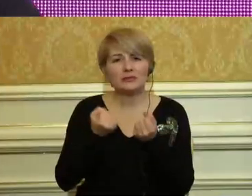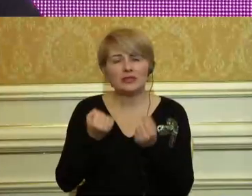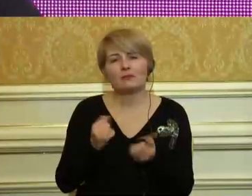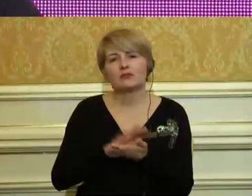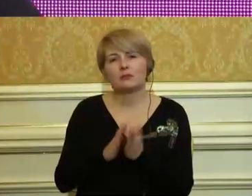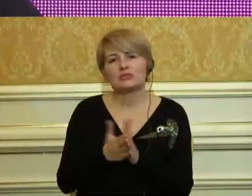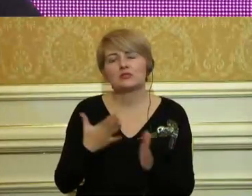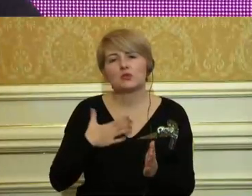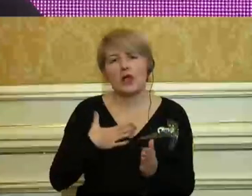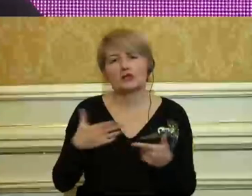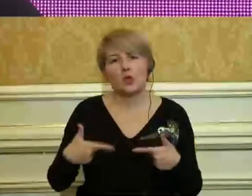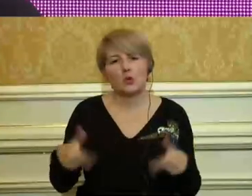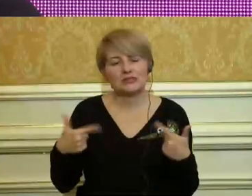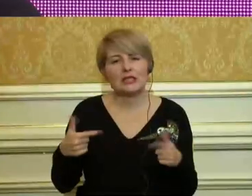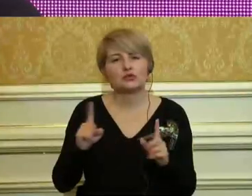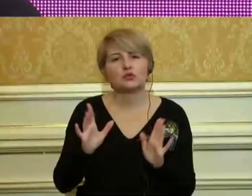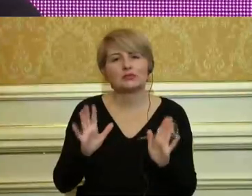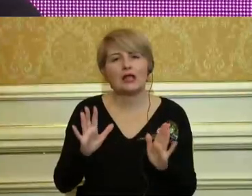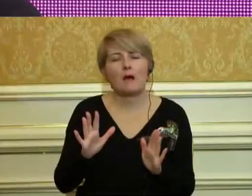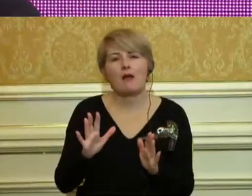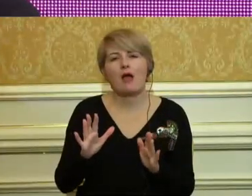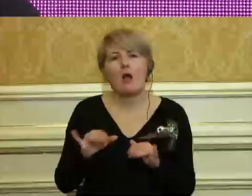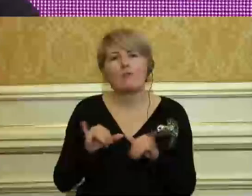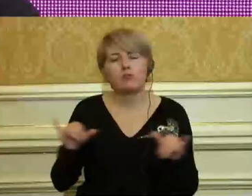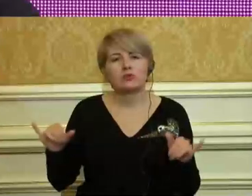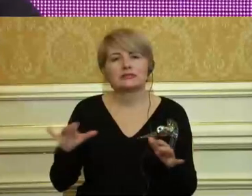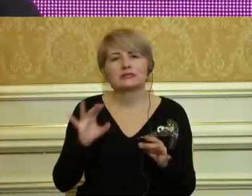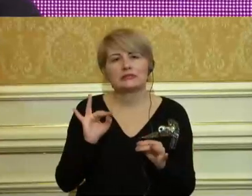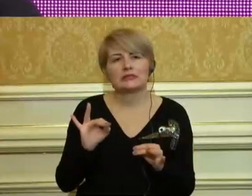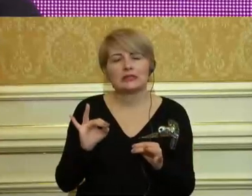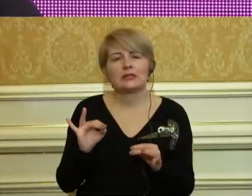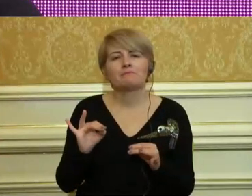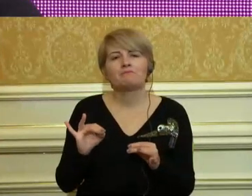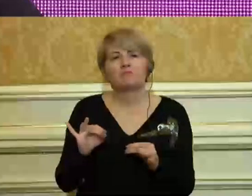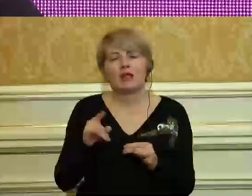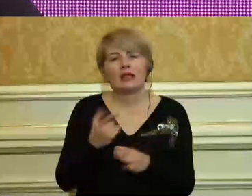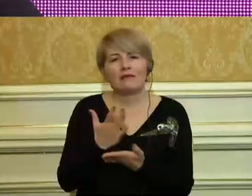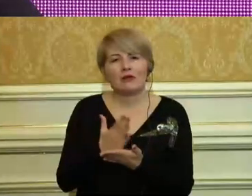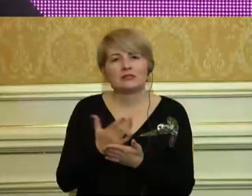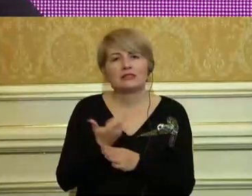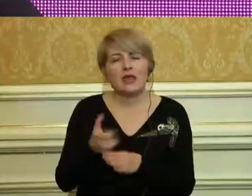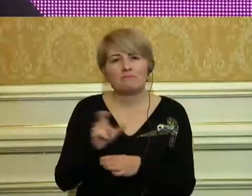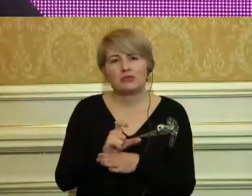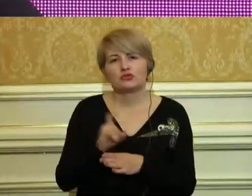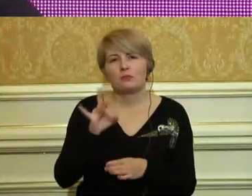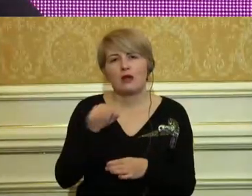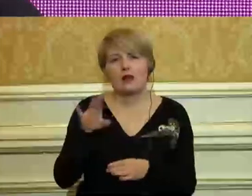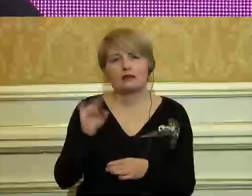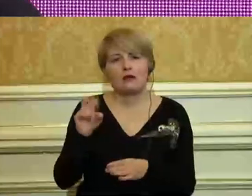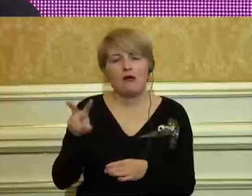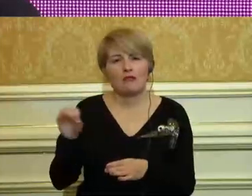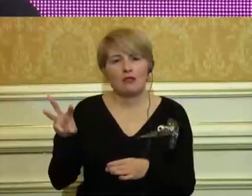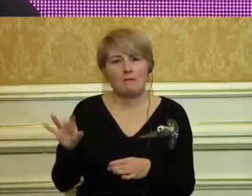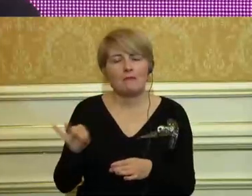in this very issue. And I want to support the position of our guests that populists and extremists, they are very